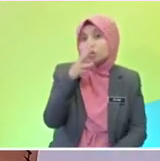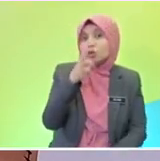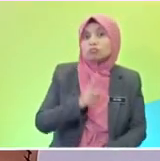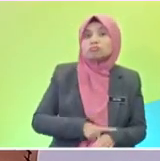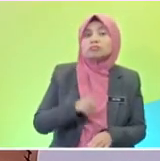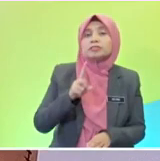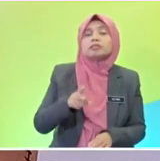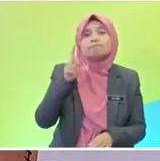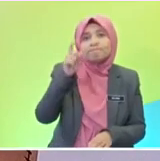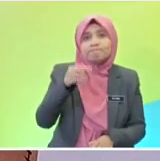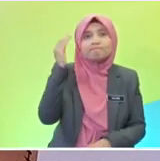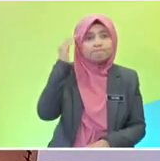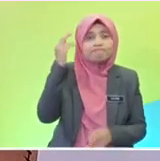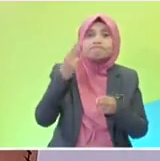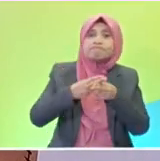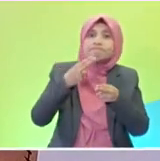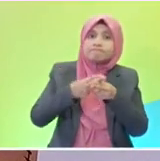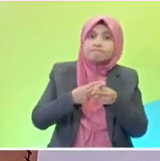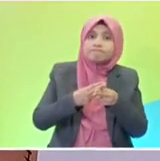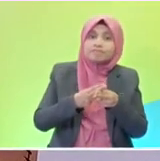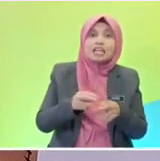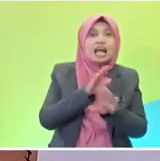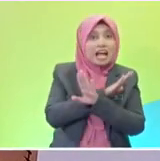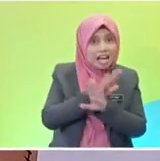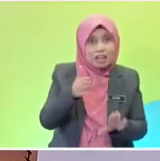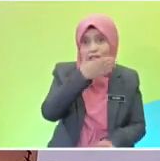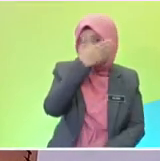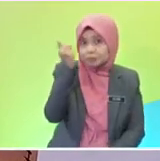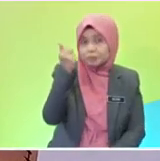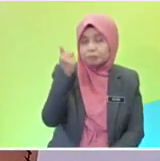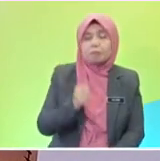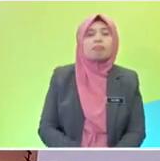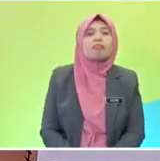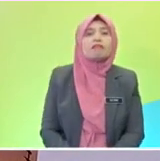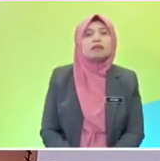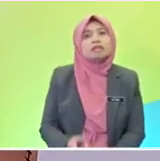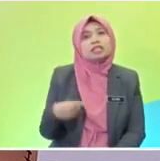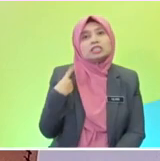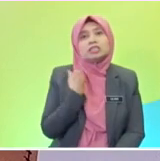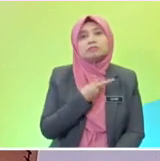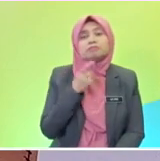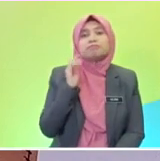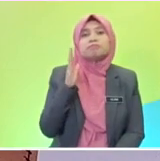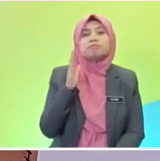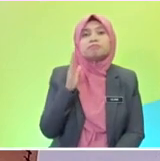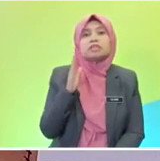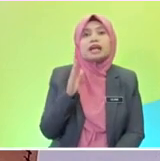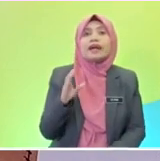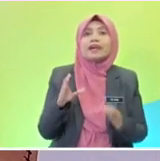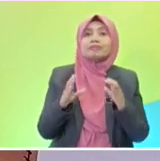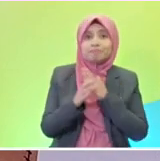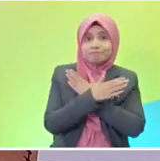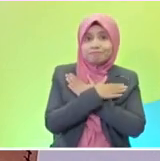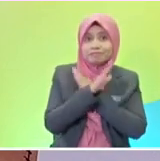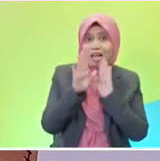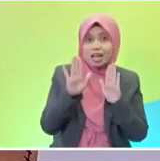names too, okay? Don't forget their names, all right? We'll go for a short break first, Ms. Okay. Kenanga. And we'll be right back here